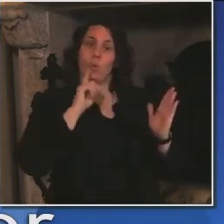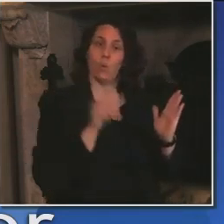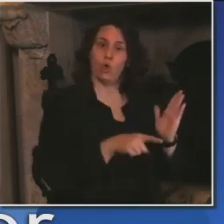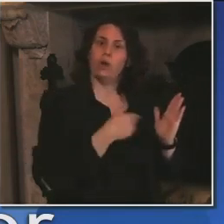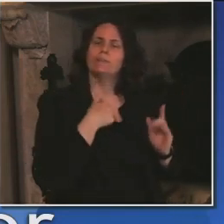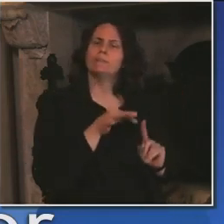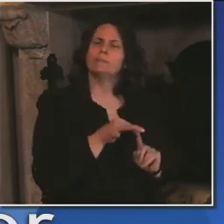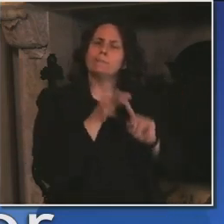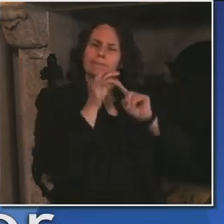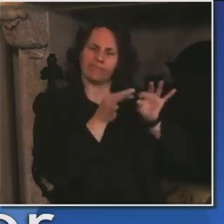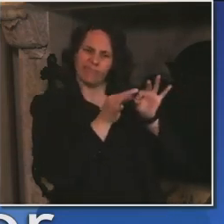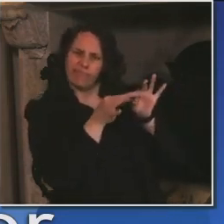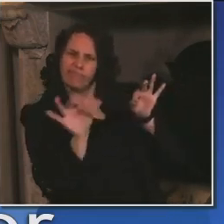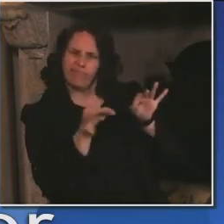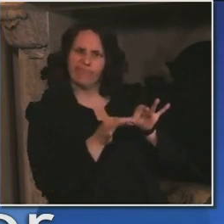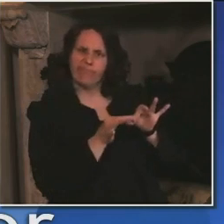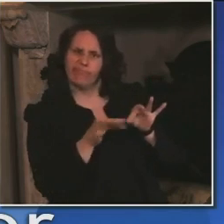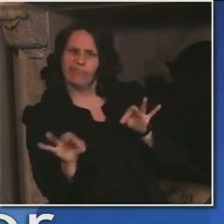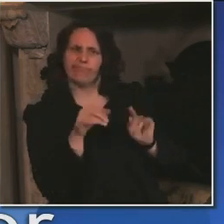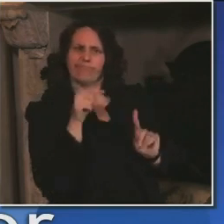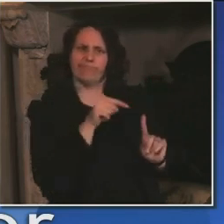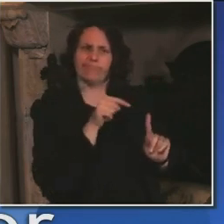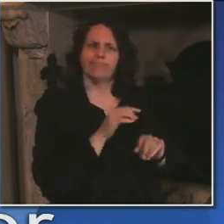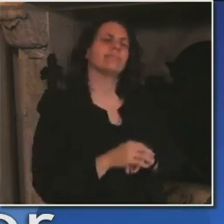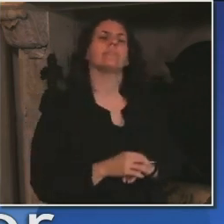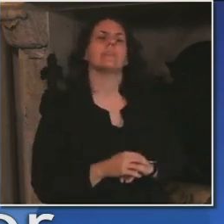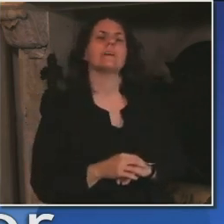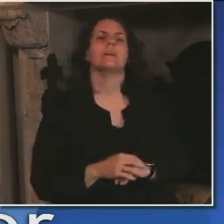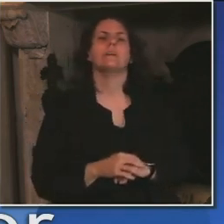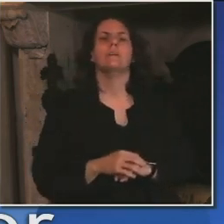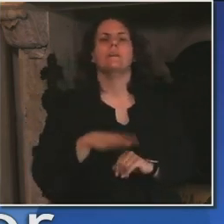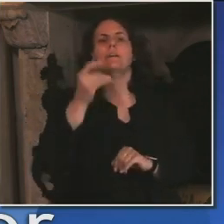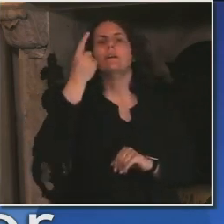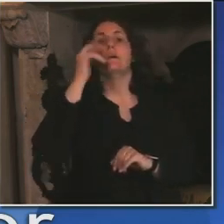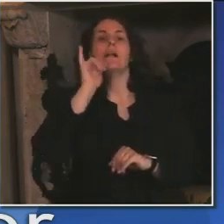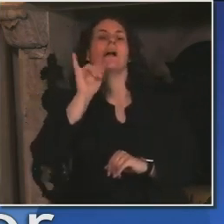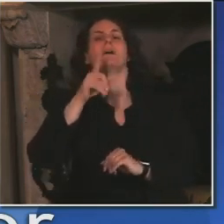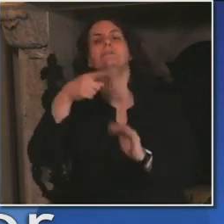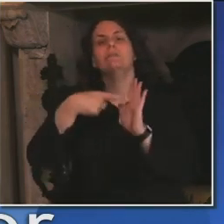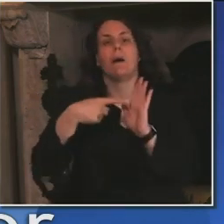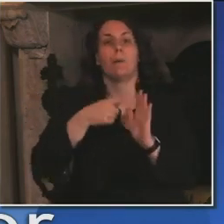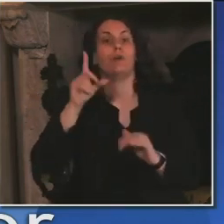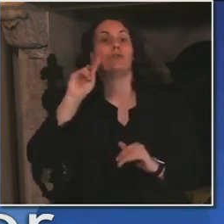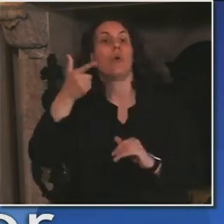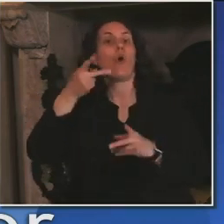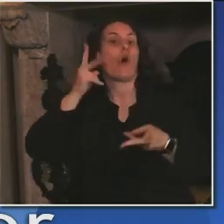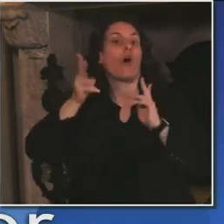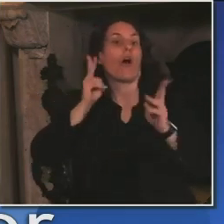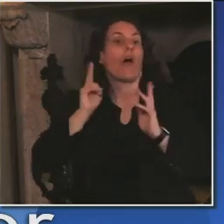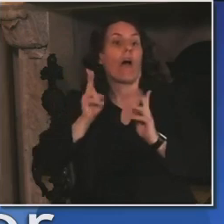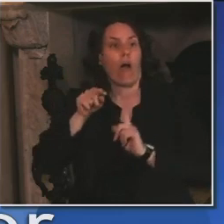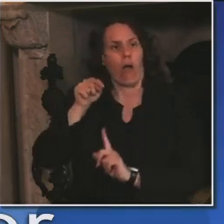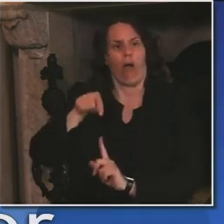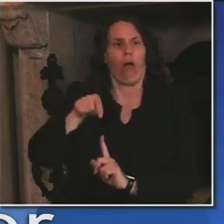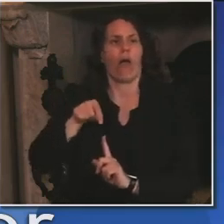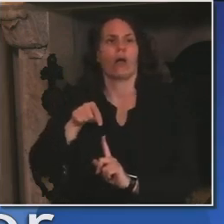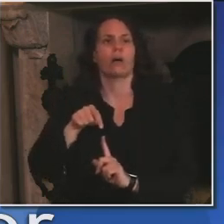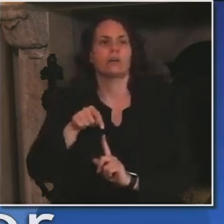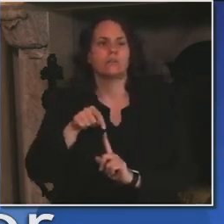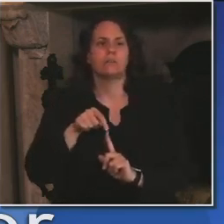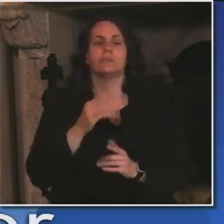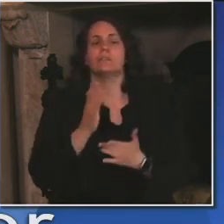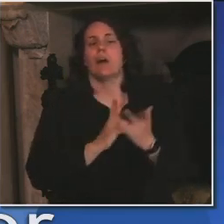hoping you could shed some light on it. So using the example, it was brought up earlier, like a dog grooming, one of the common complaints you see people talking about on Facebook